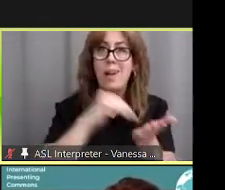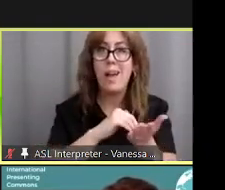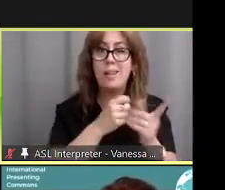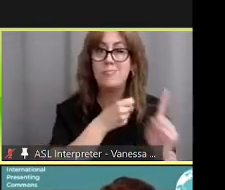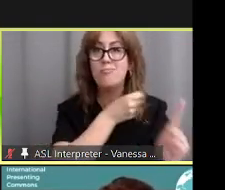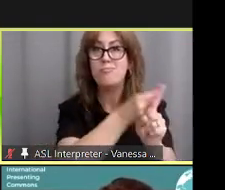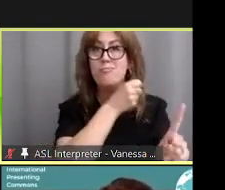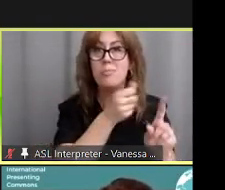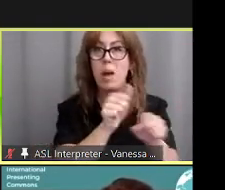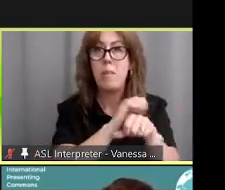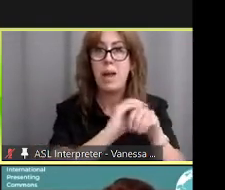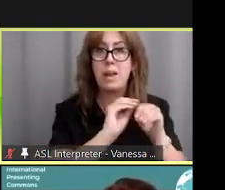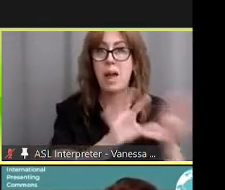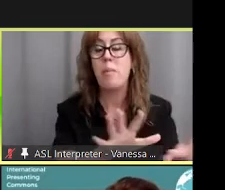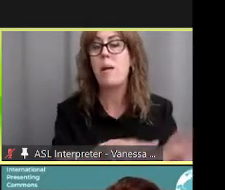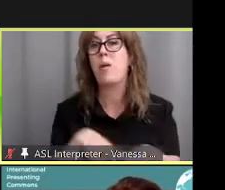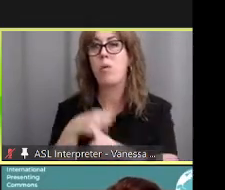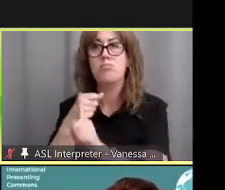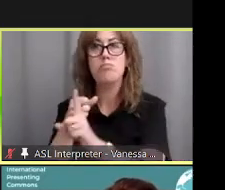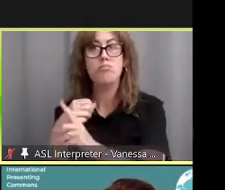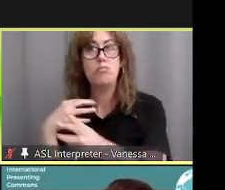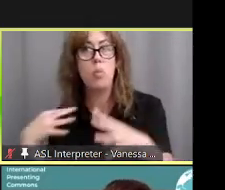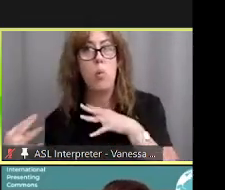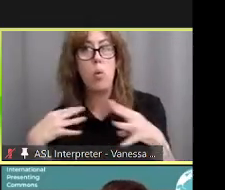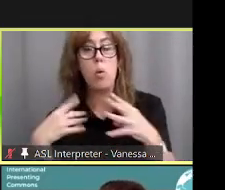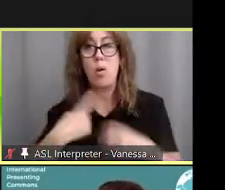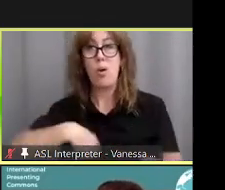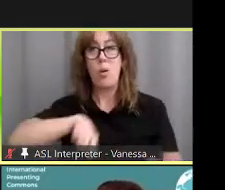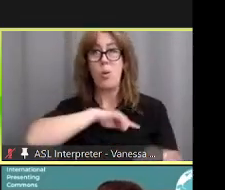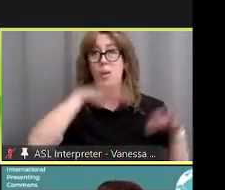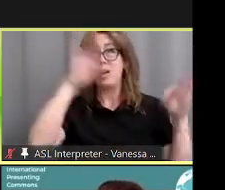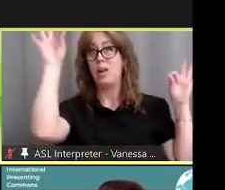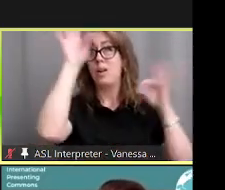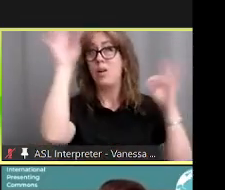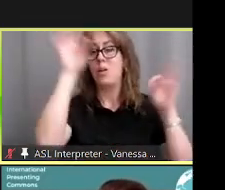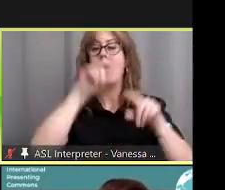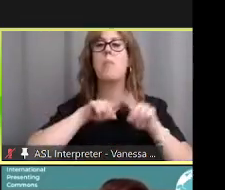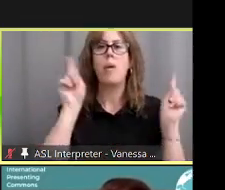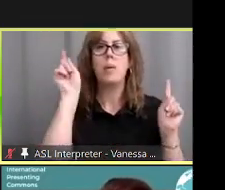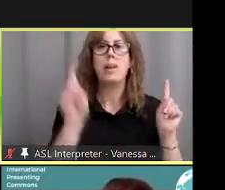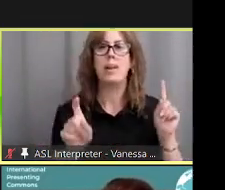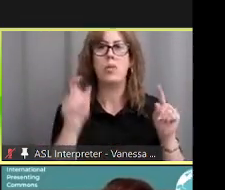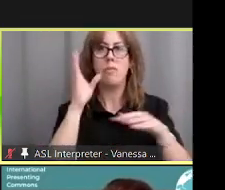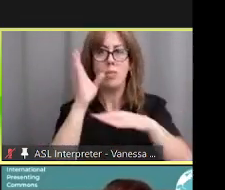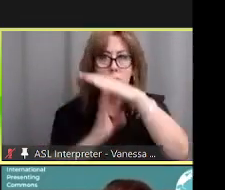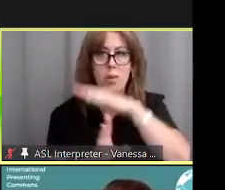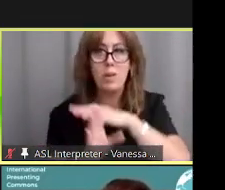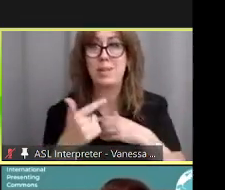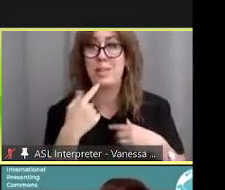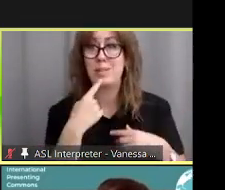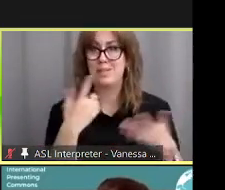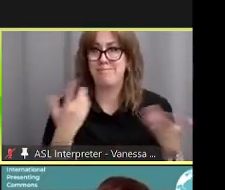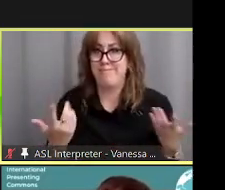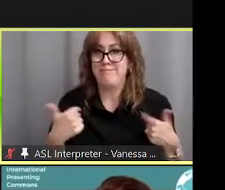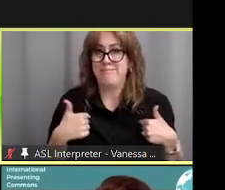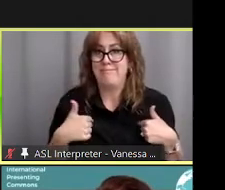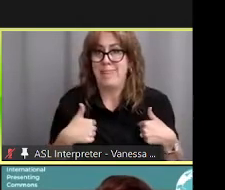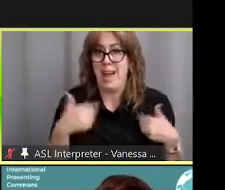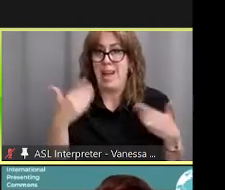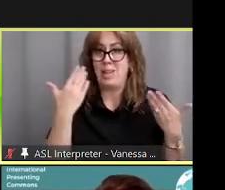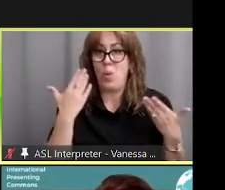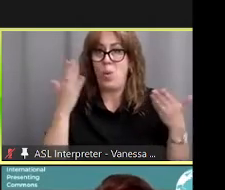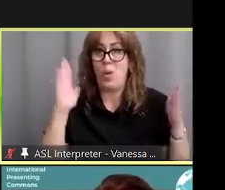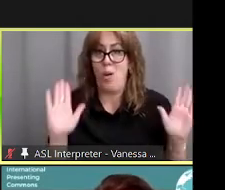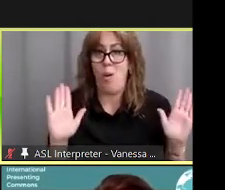We don't know. And just having the humility to say, I don't know, but I'm